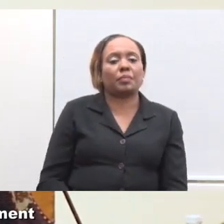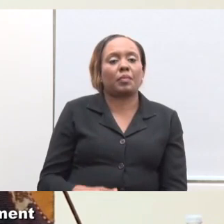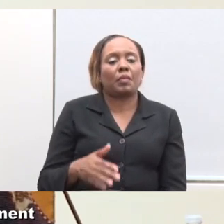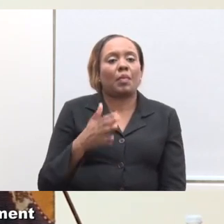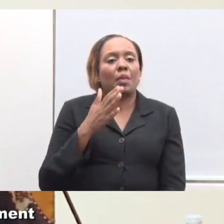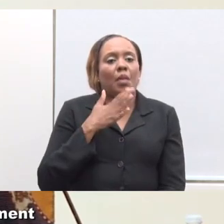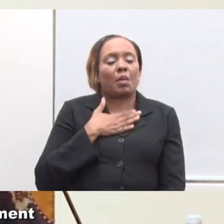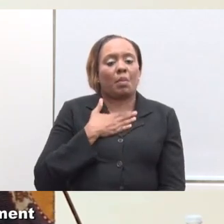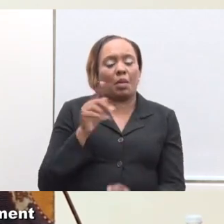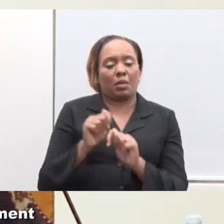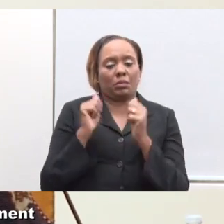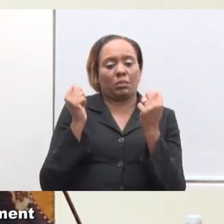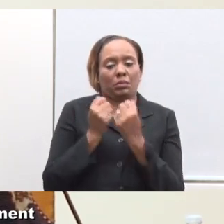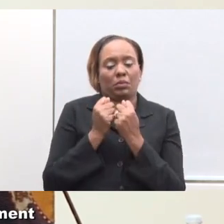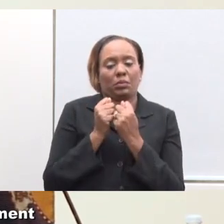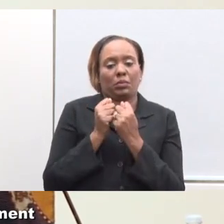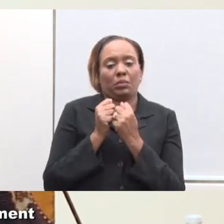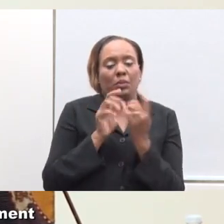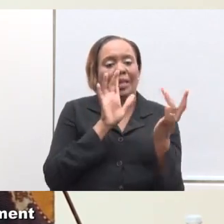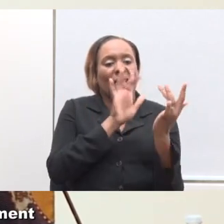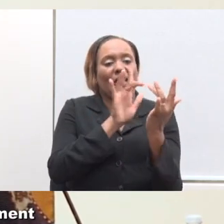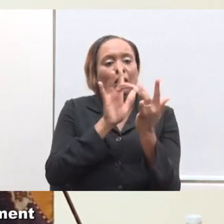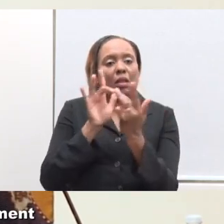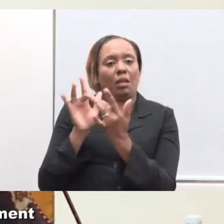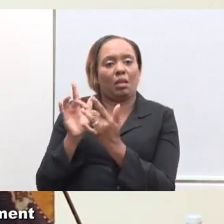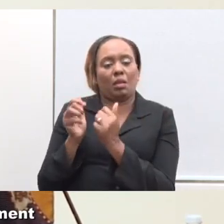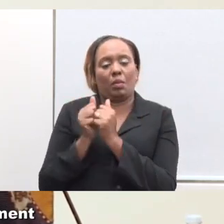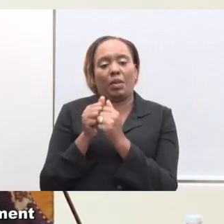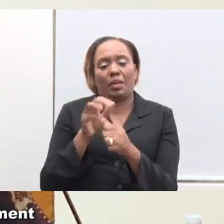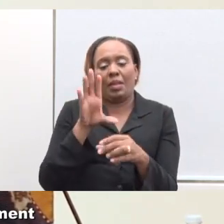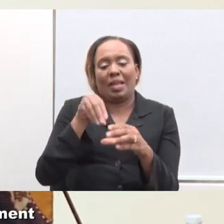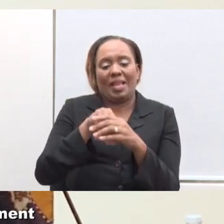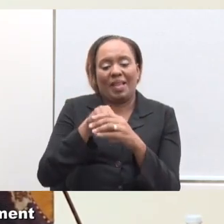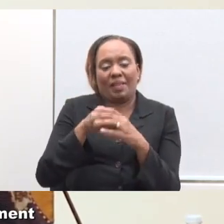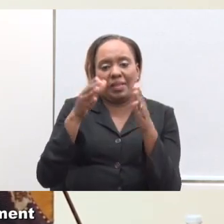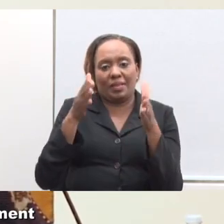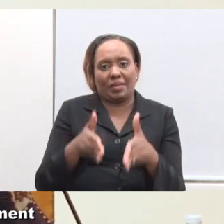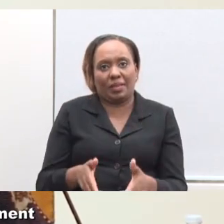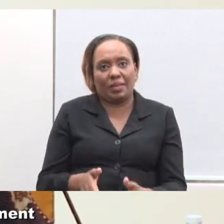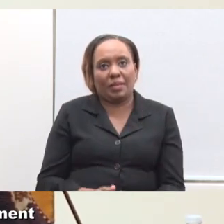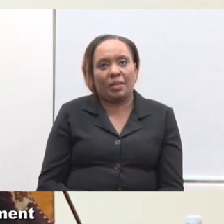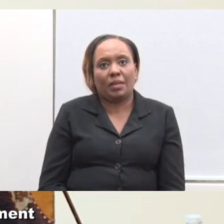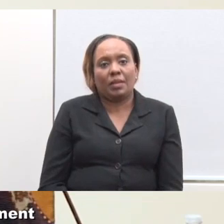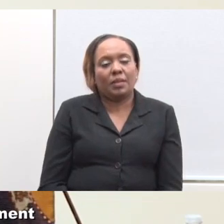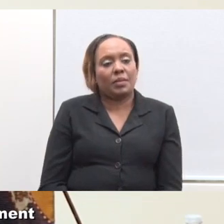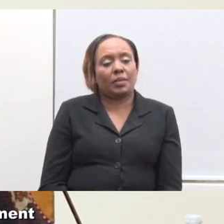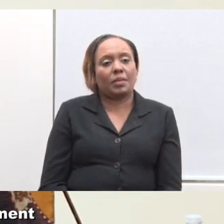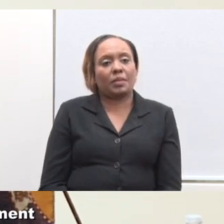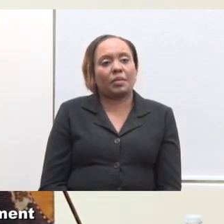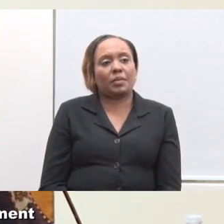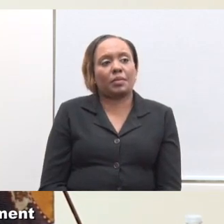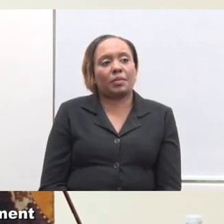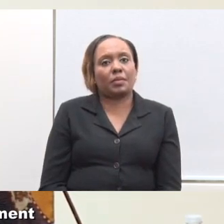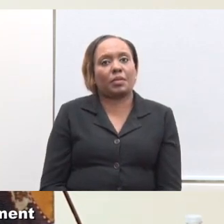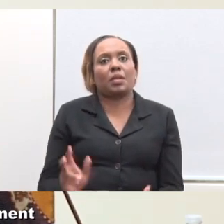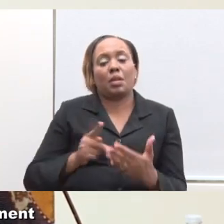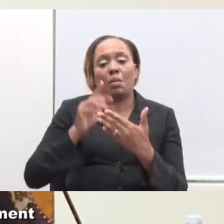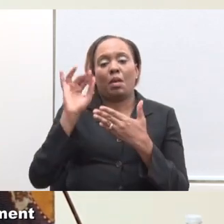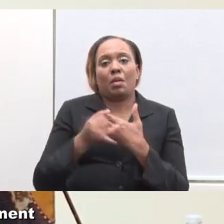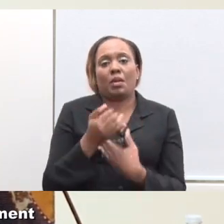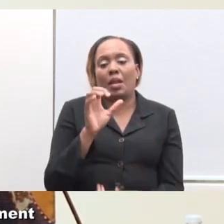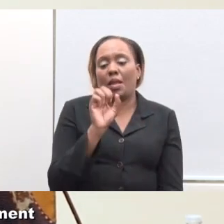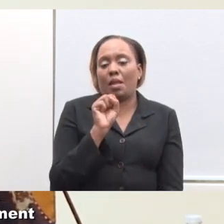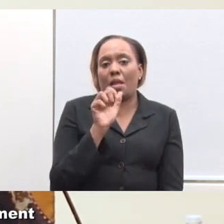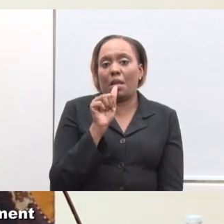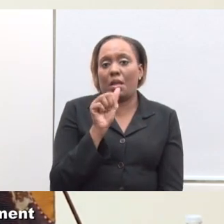officers who have consulted with the investors and a number of them that one, the project at Sam Lords, the